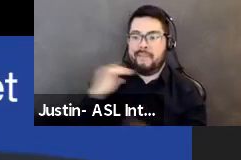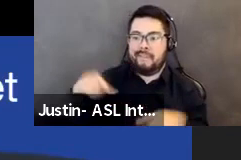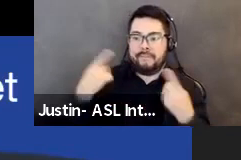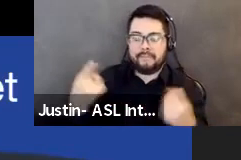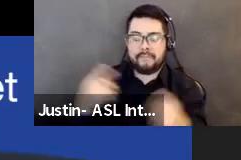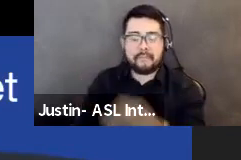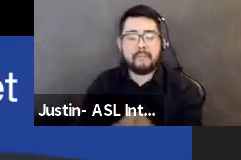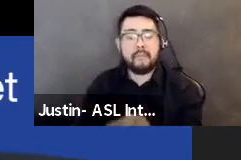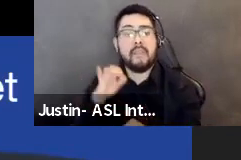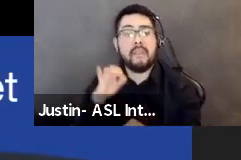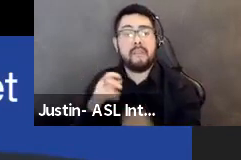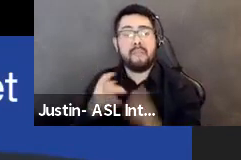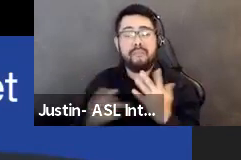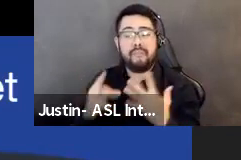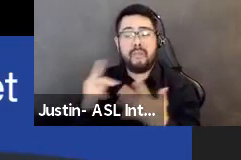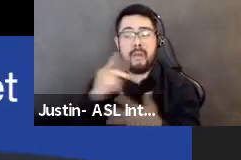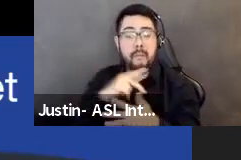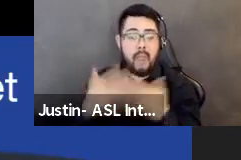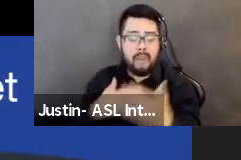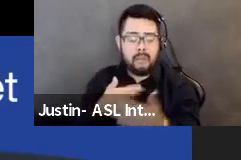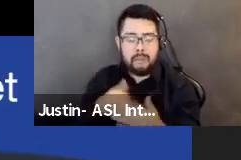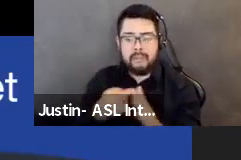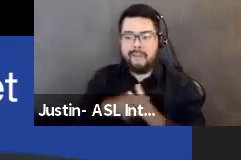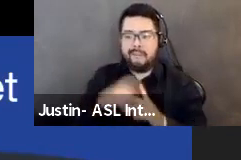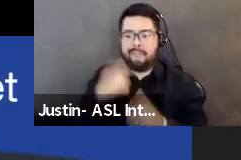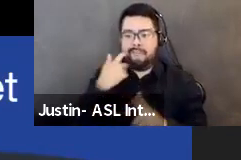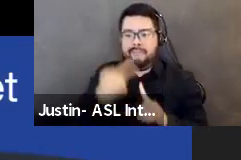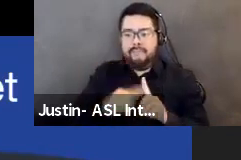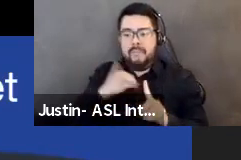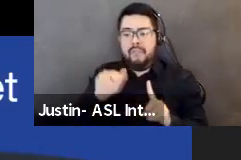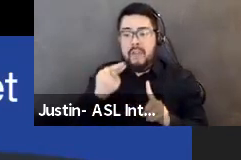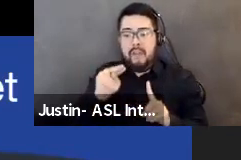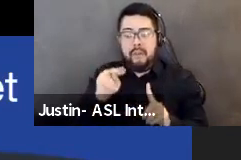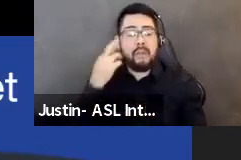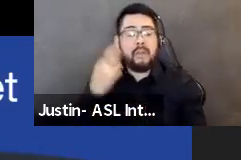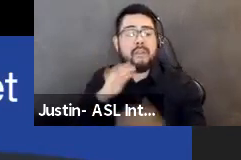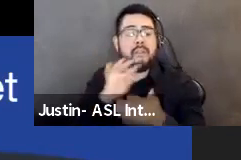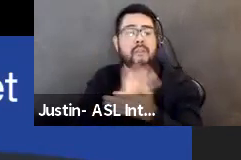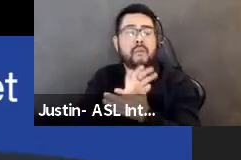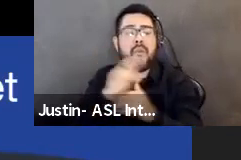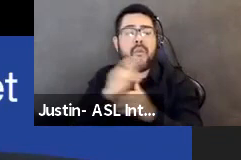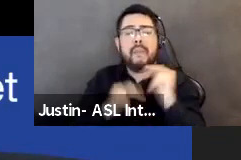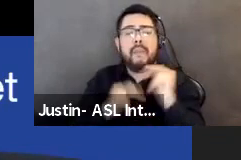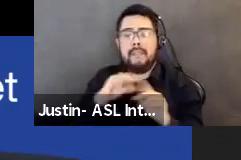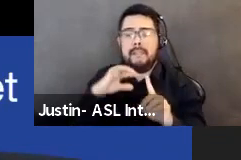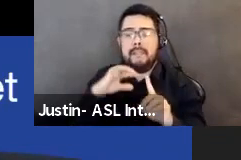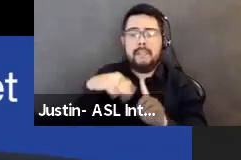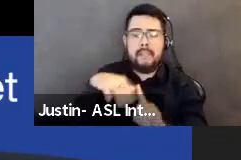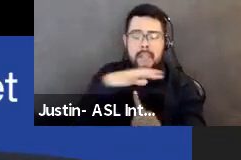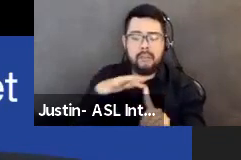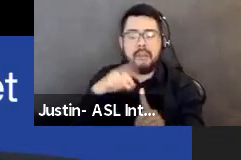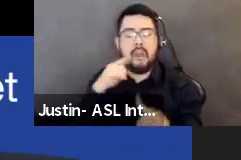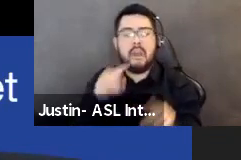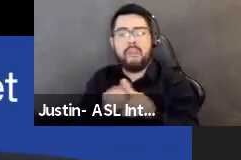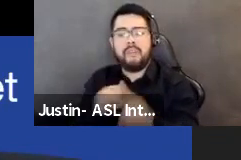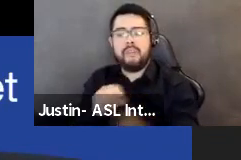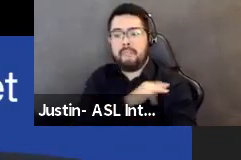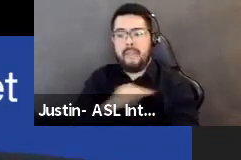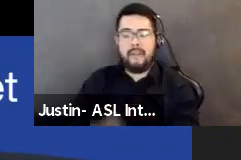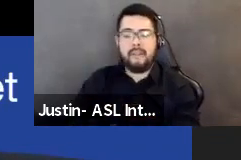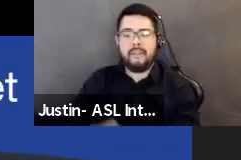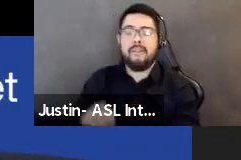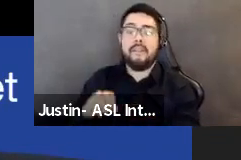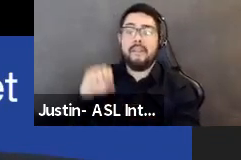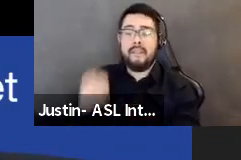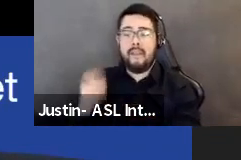prioritization process in january with the school building conditions and the mayor's invest southwest initiative with dr